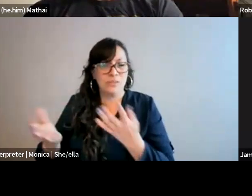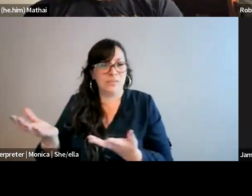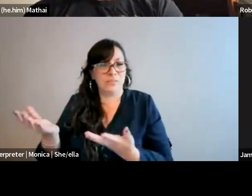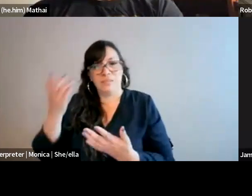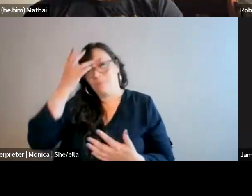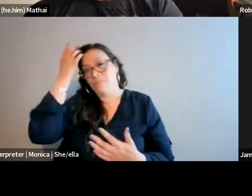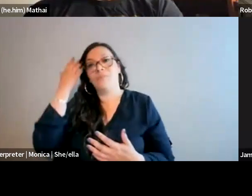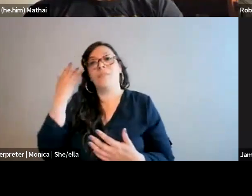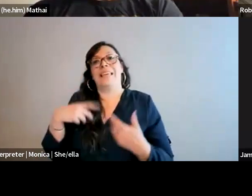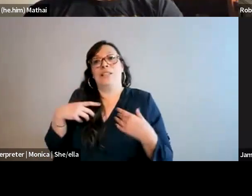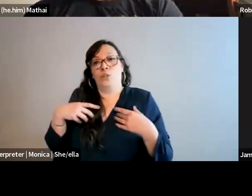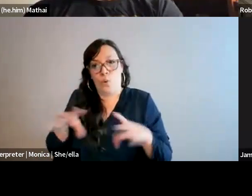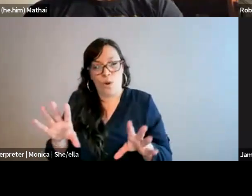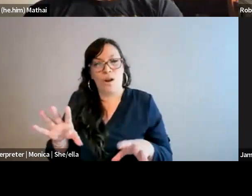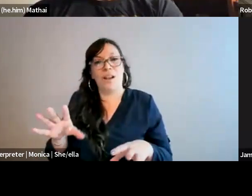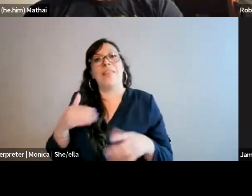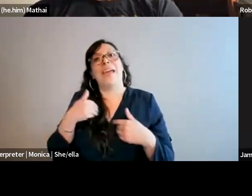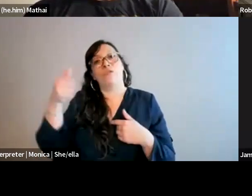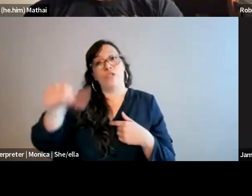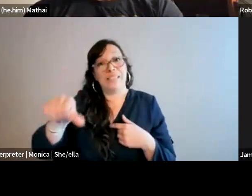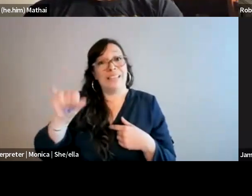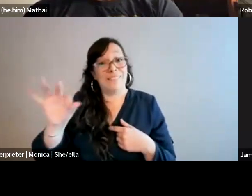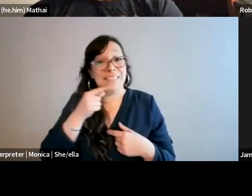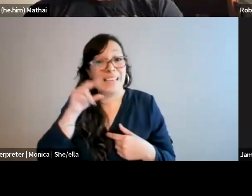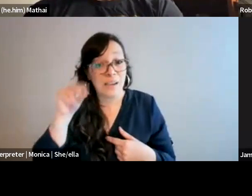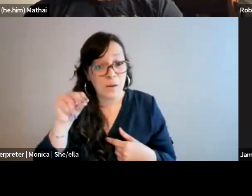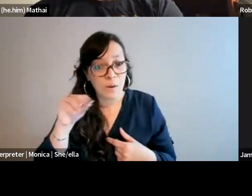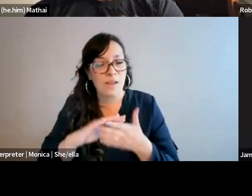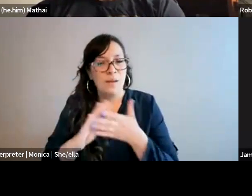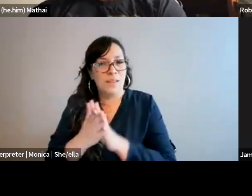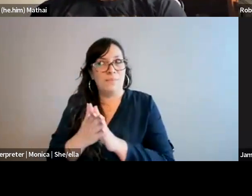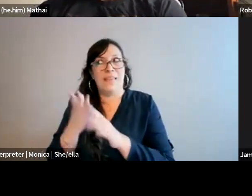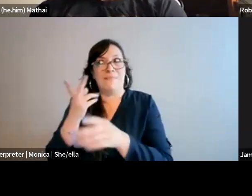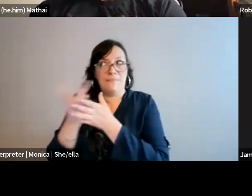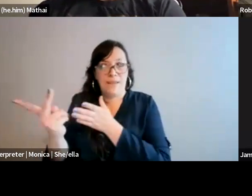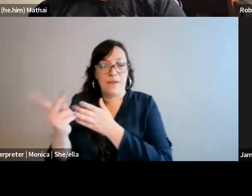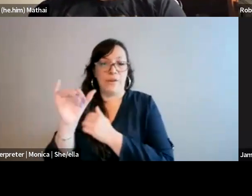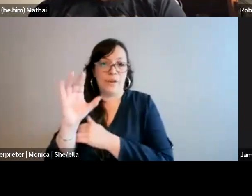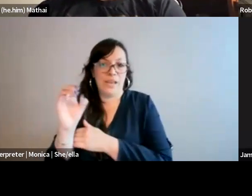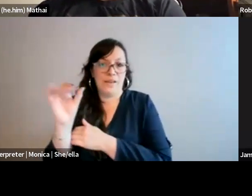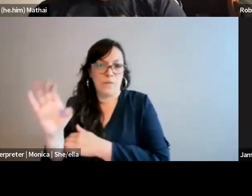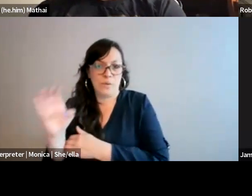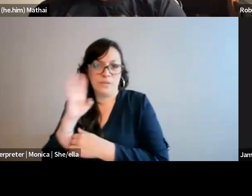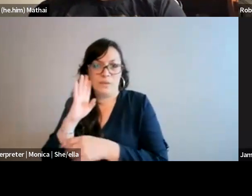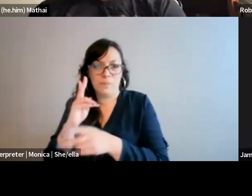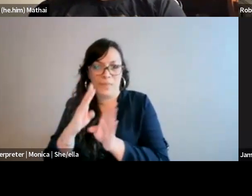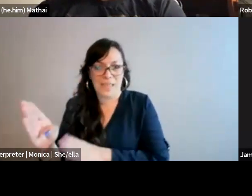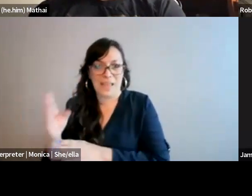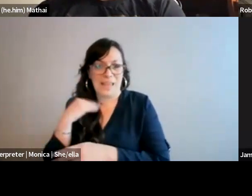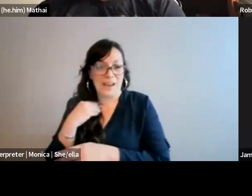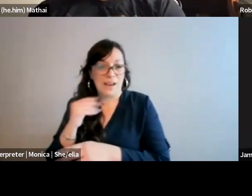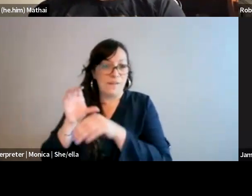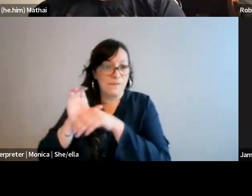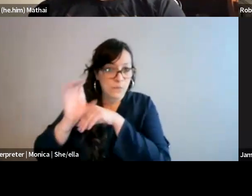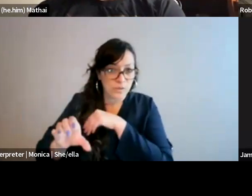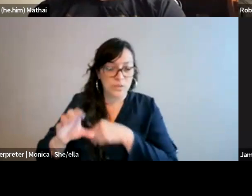that they don't want and have rejected. And if they say no, they're going to be deemed to have failed their care courts plan and be forced into conservatorship. Right? That's how